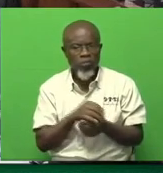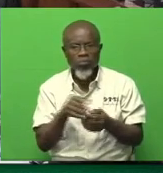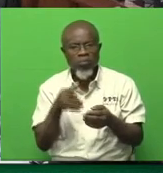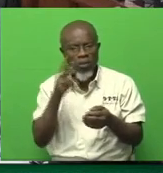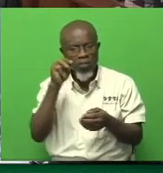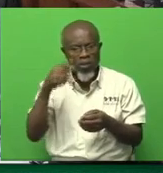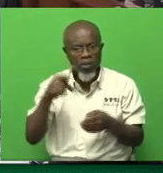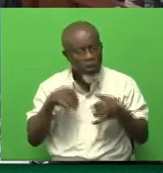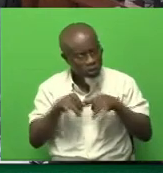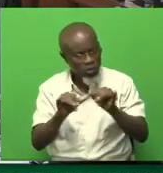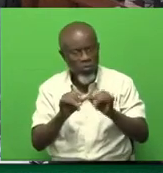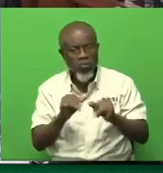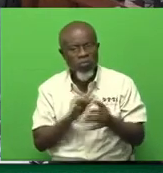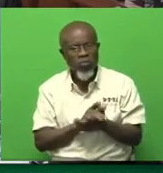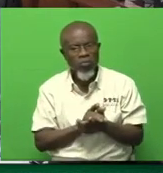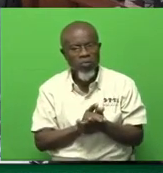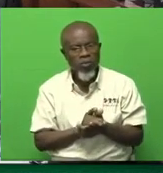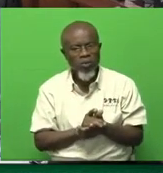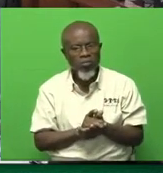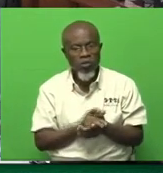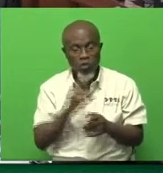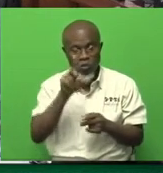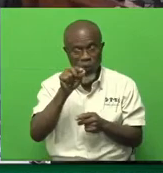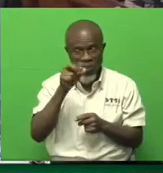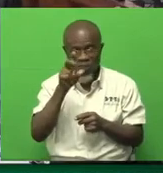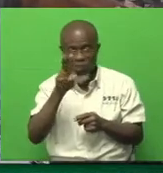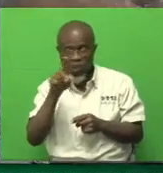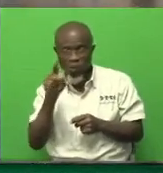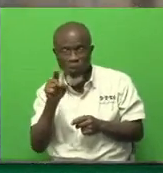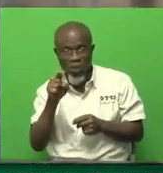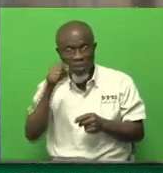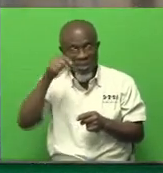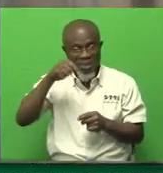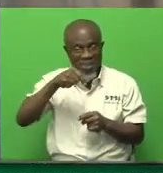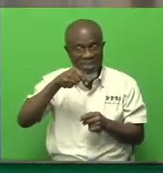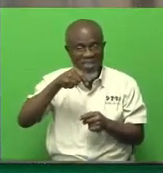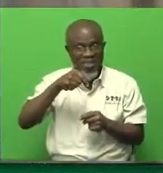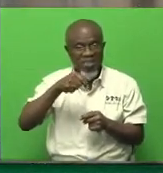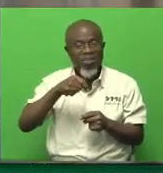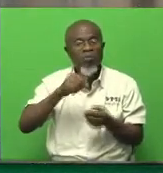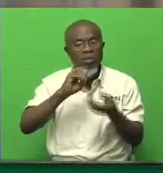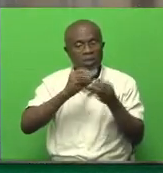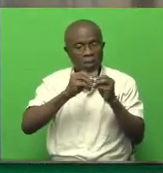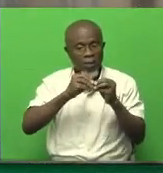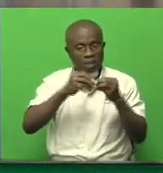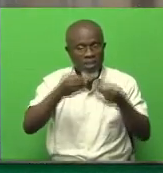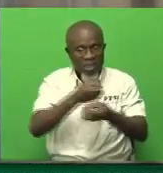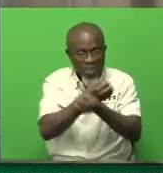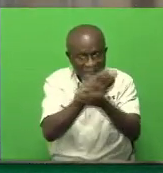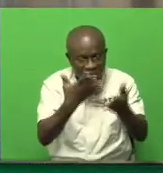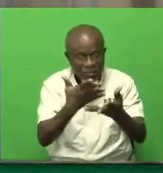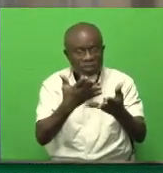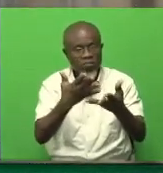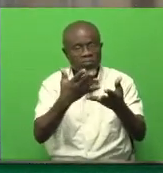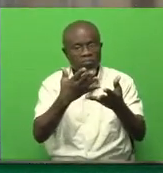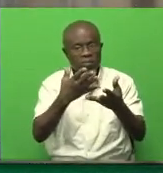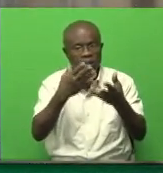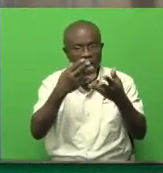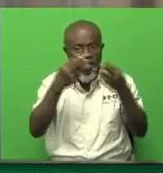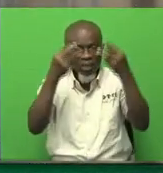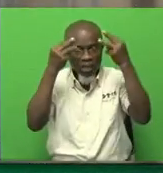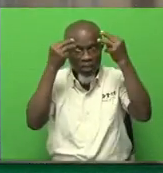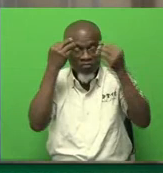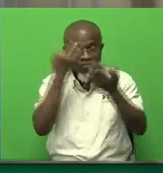to provide the truth because in 2021 this was the facts provided by the ministry by the